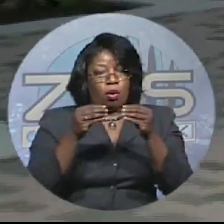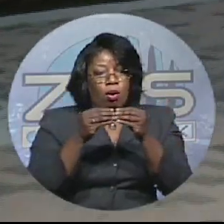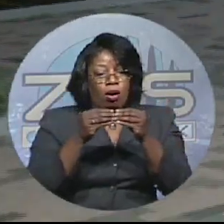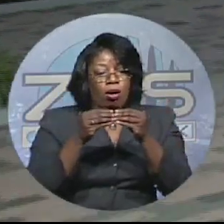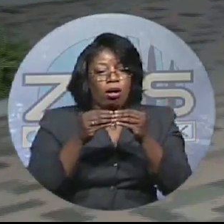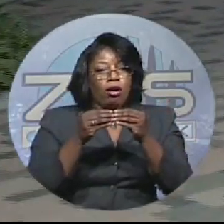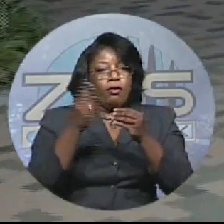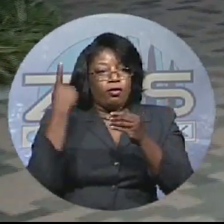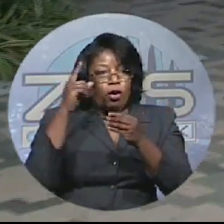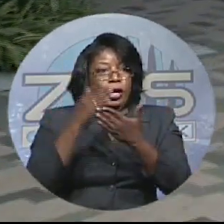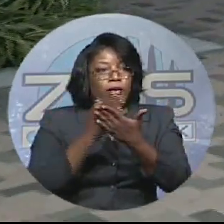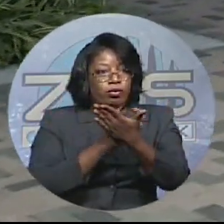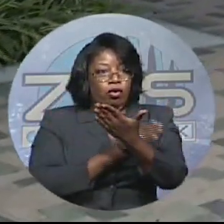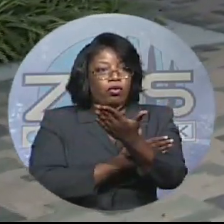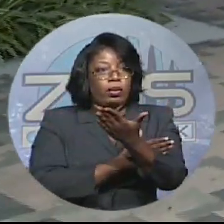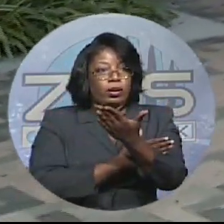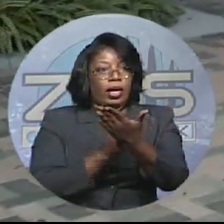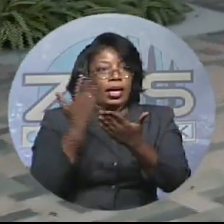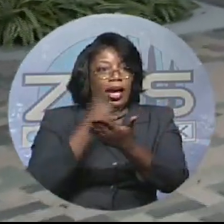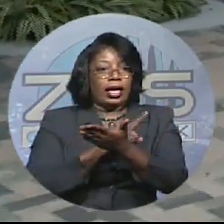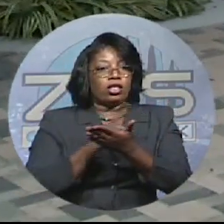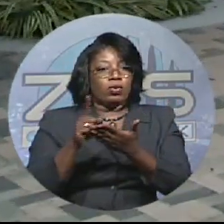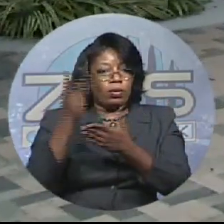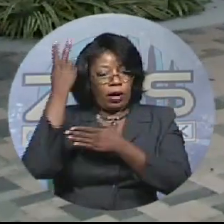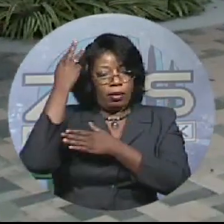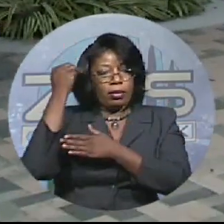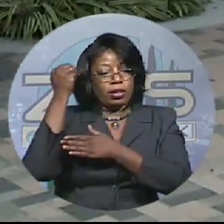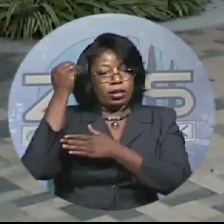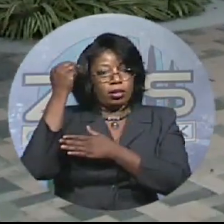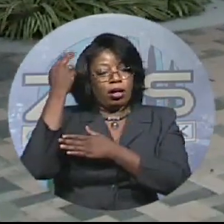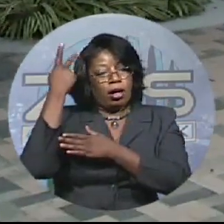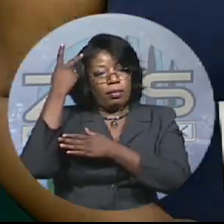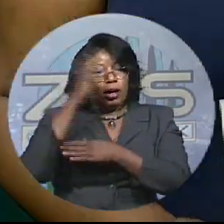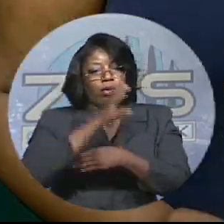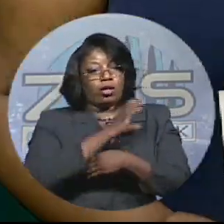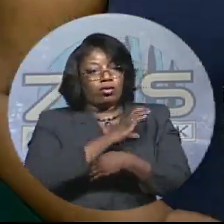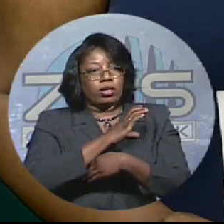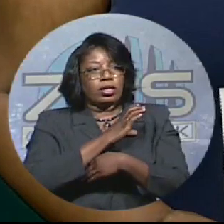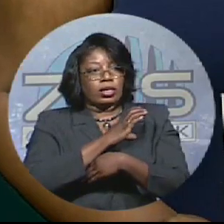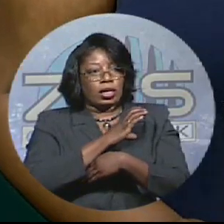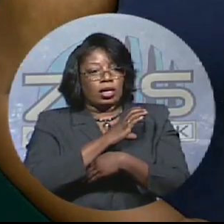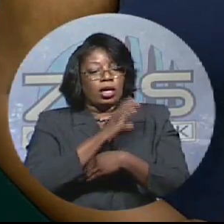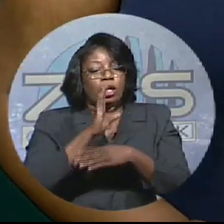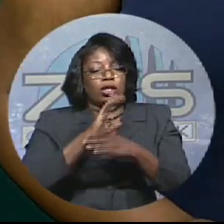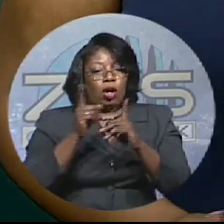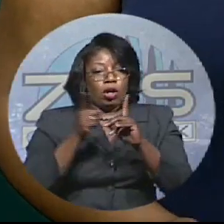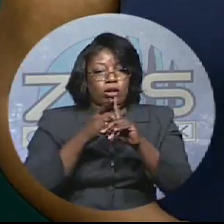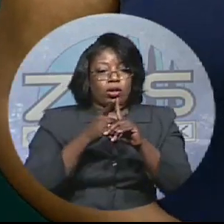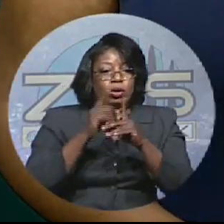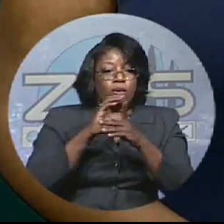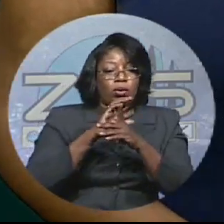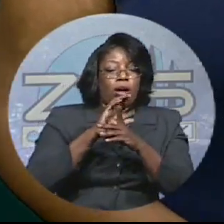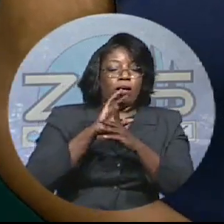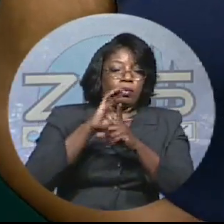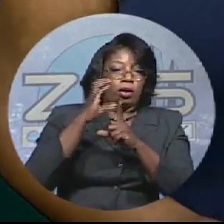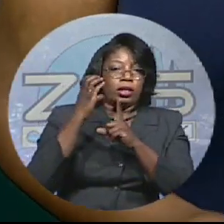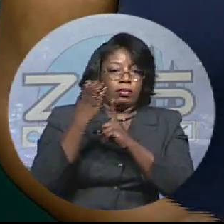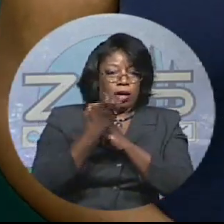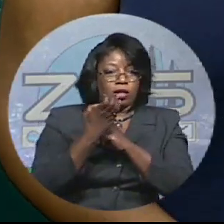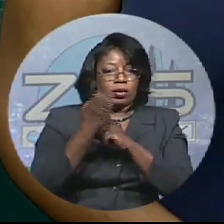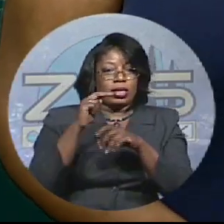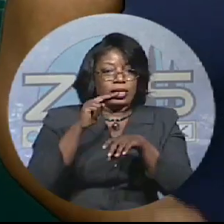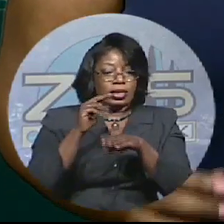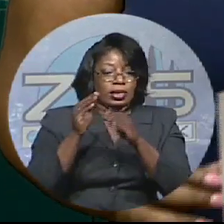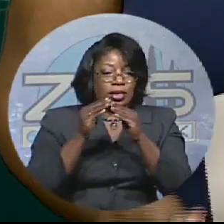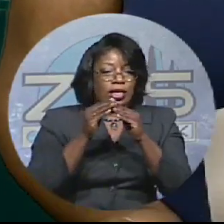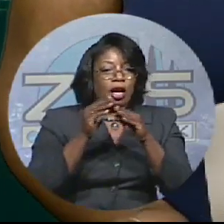for improvement. Now, just last week, Prime Minister the Right Honorable Perry Christie addressed the environment of the city of Nassau as